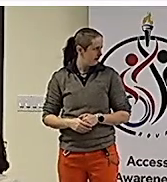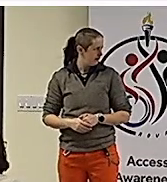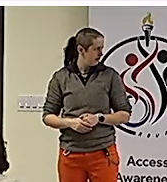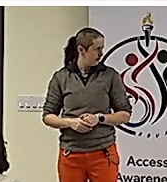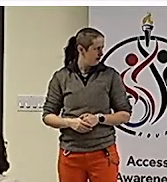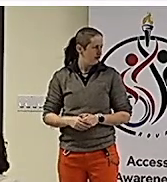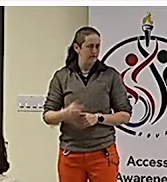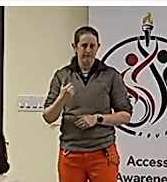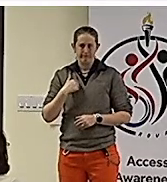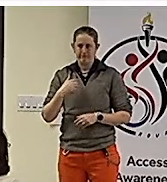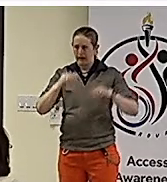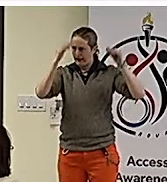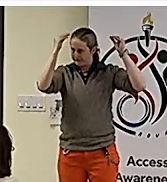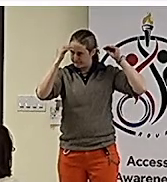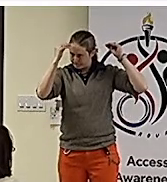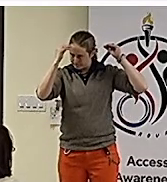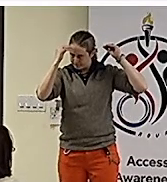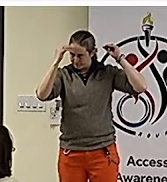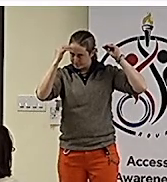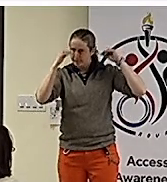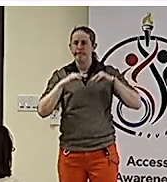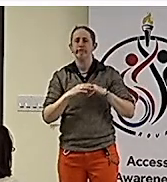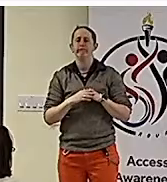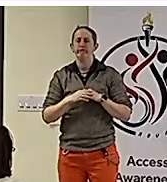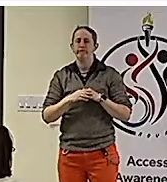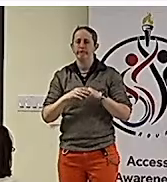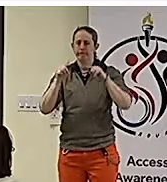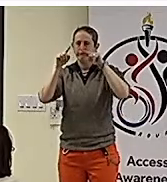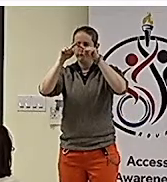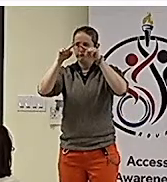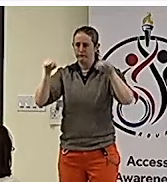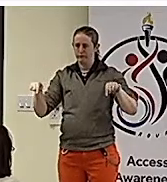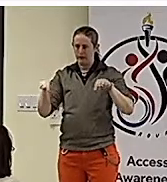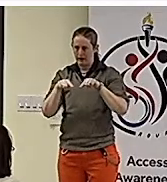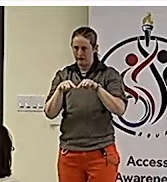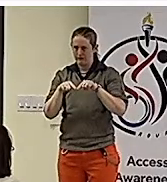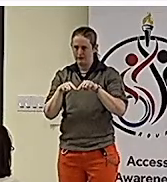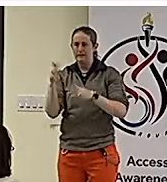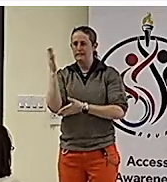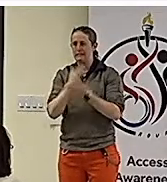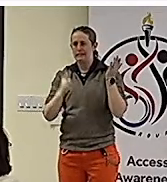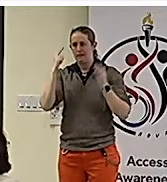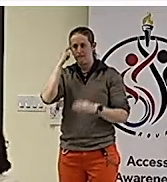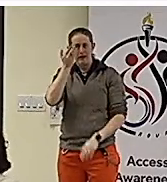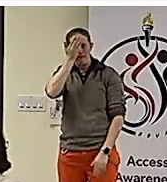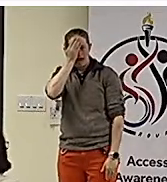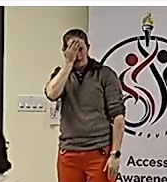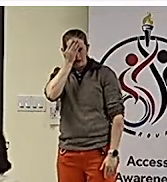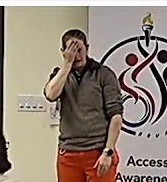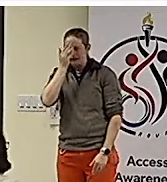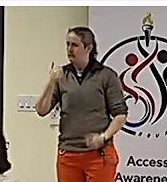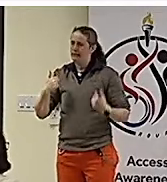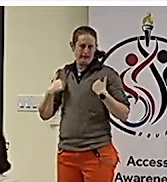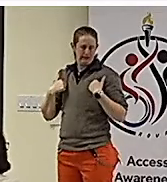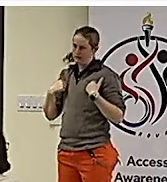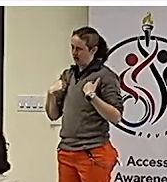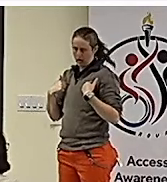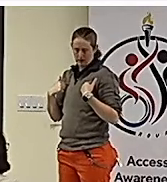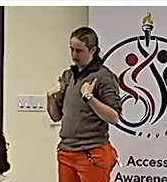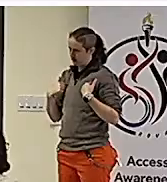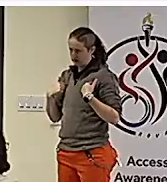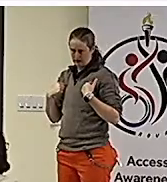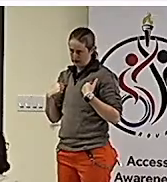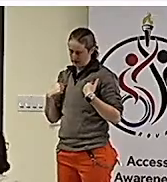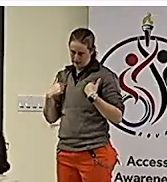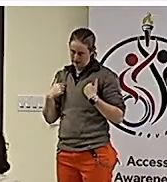triangle hat. Some people might actually think I'm a pirate, but I'm actually not. So just to explain that a